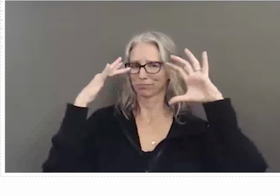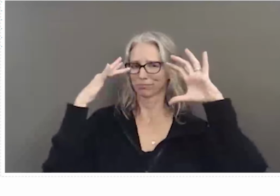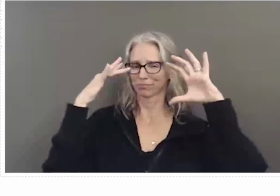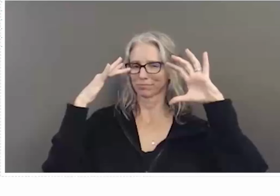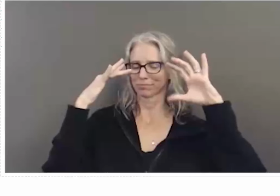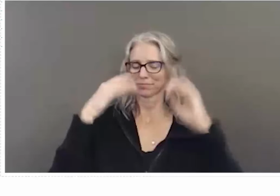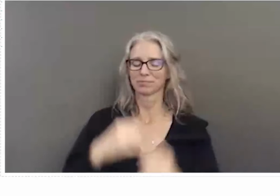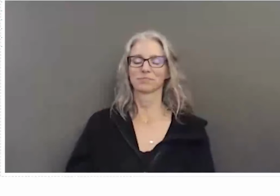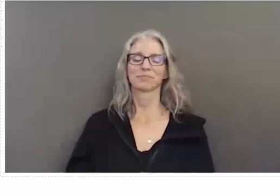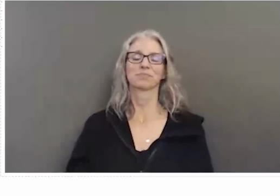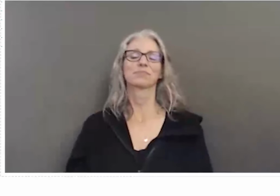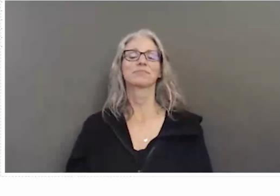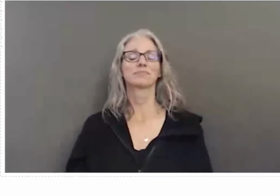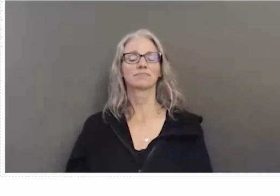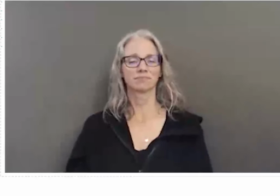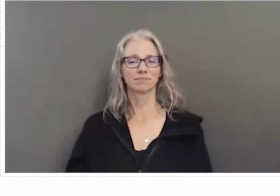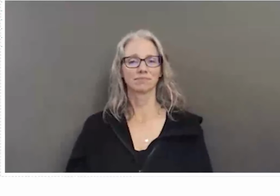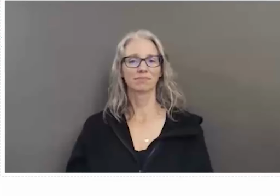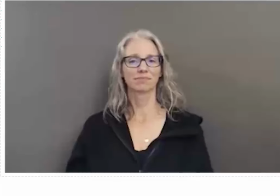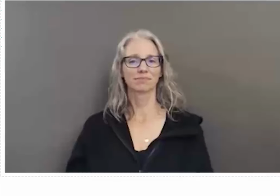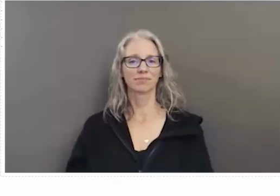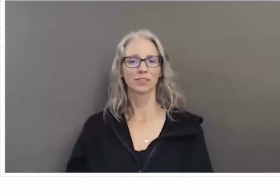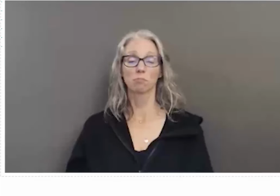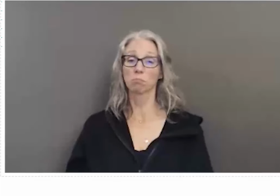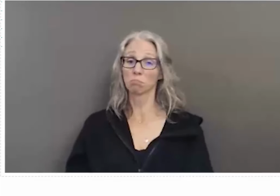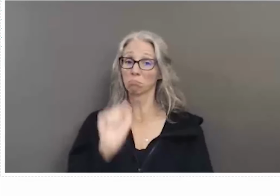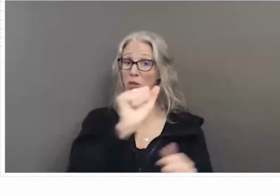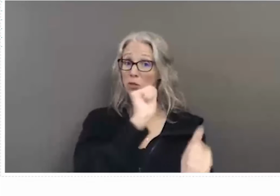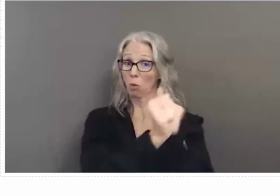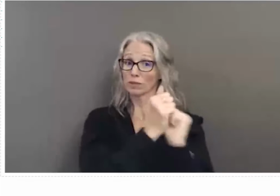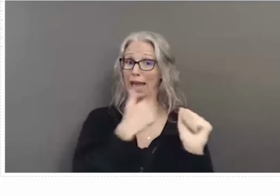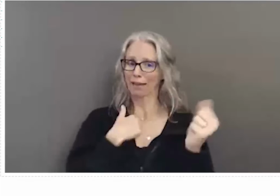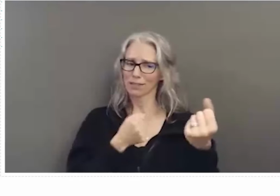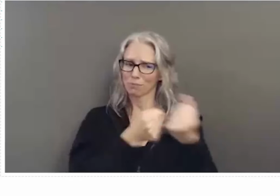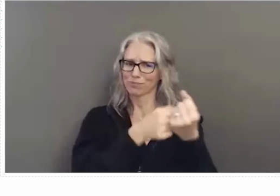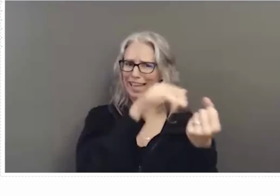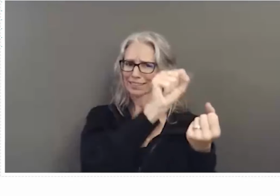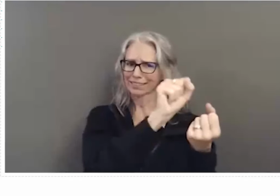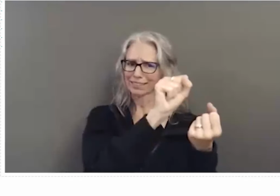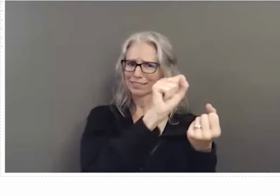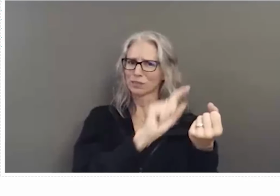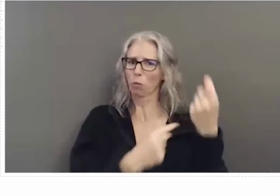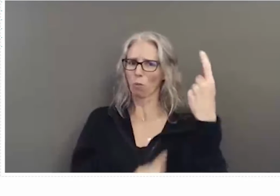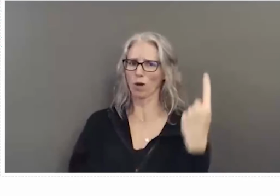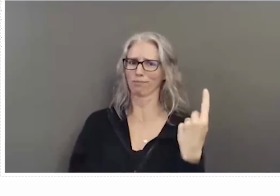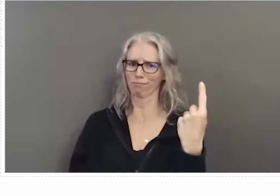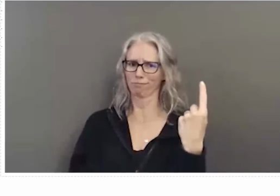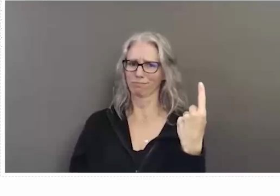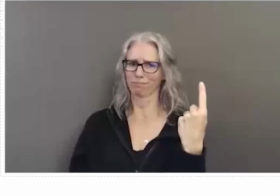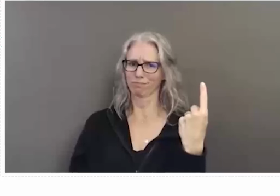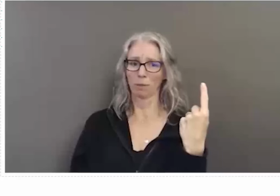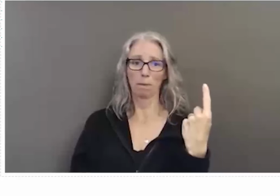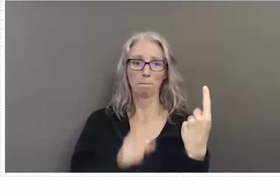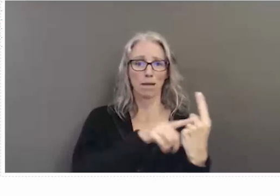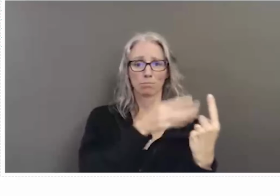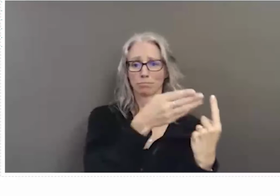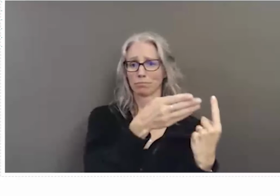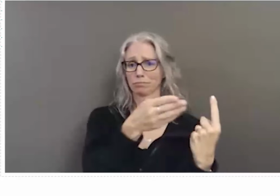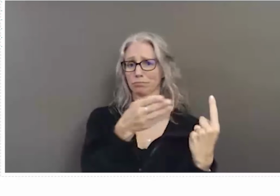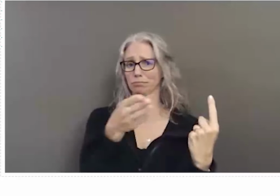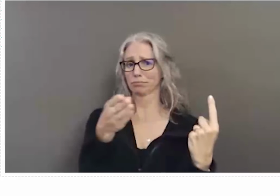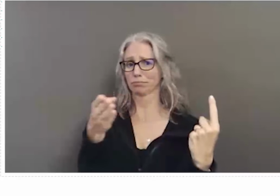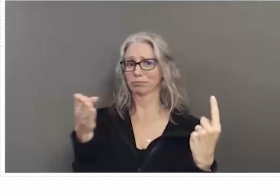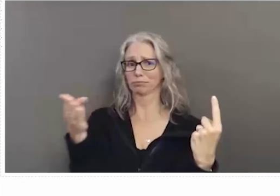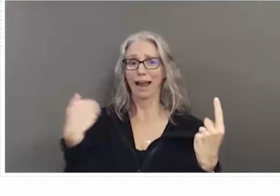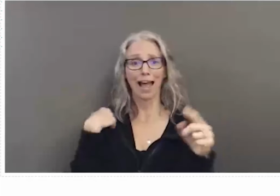that, there is professional sports for sure, but there's a world and a universe, a whole universe actually of sponsorship in